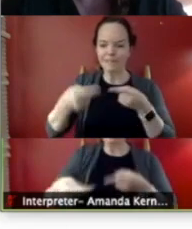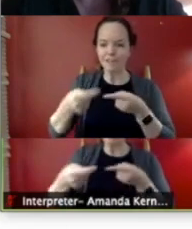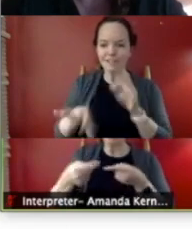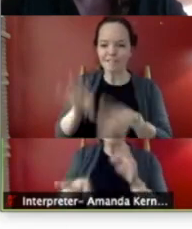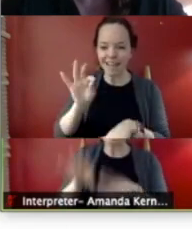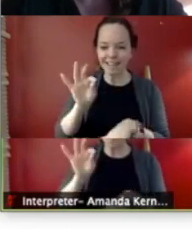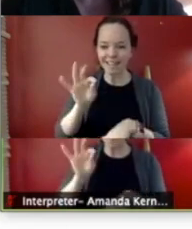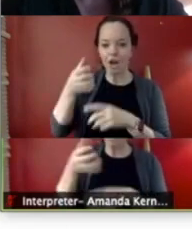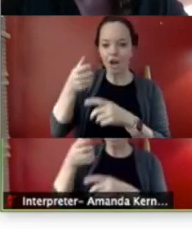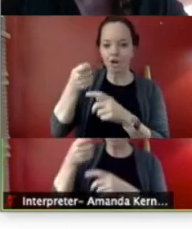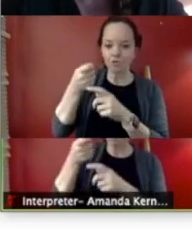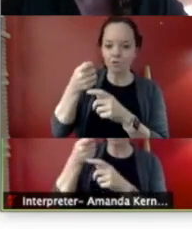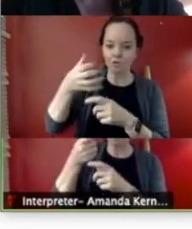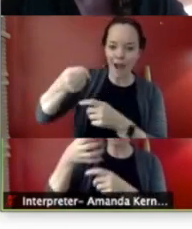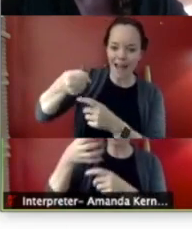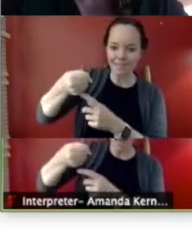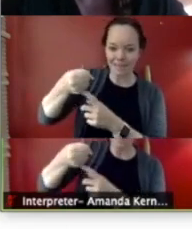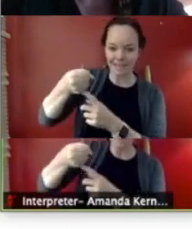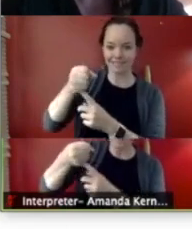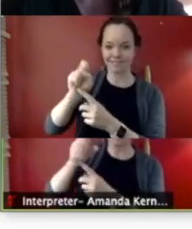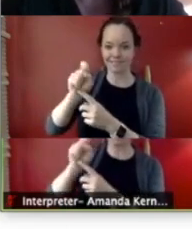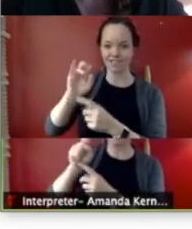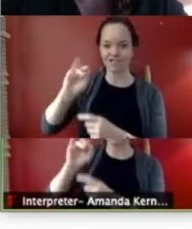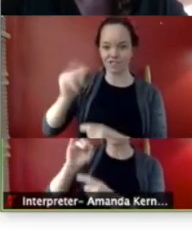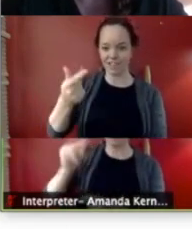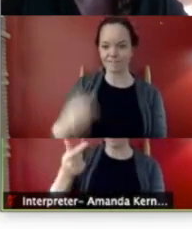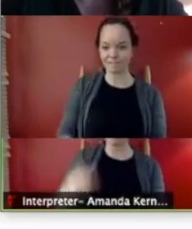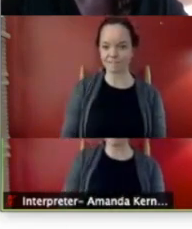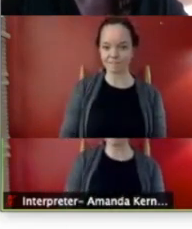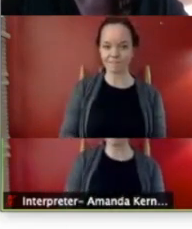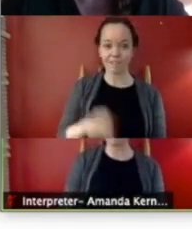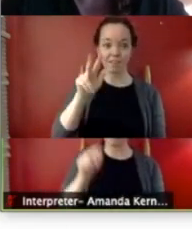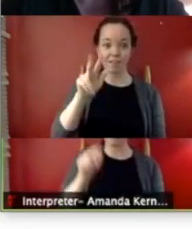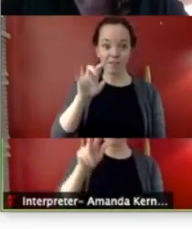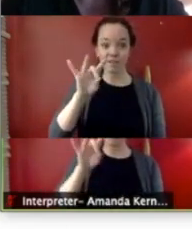the string. In 381